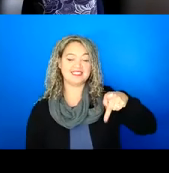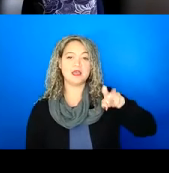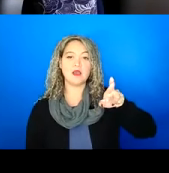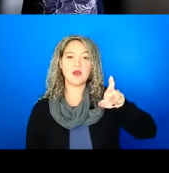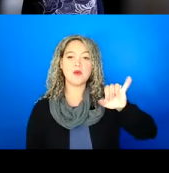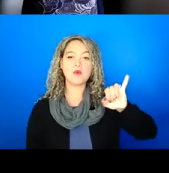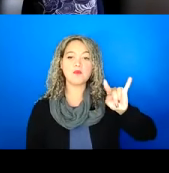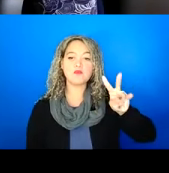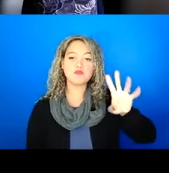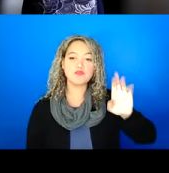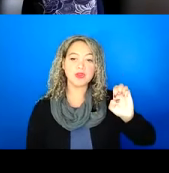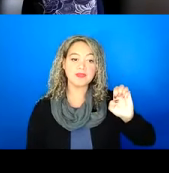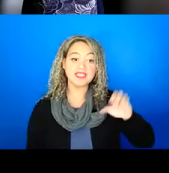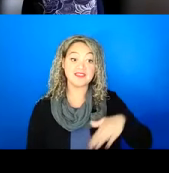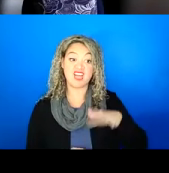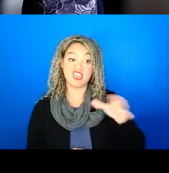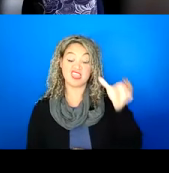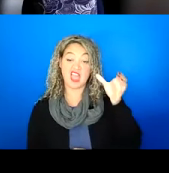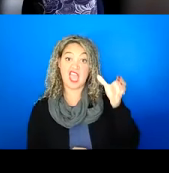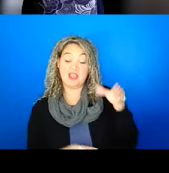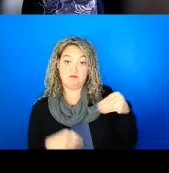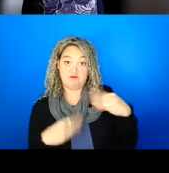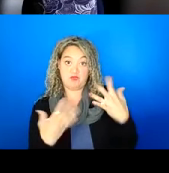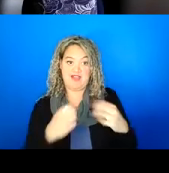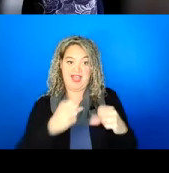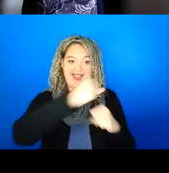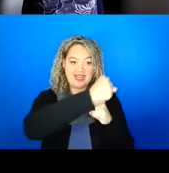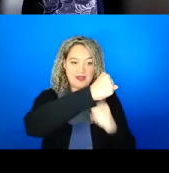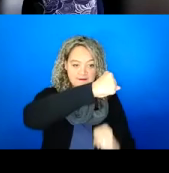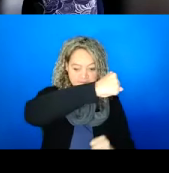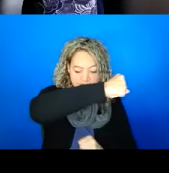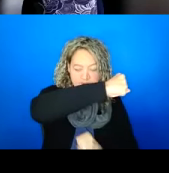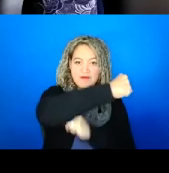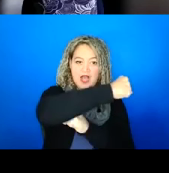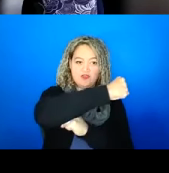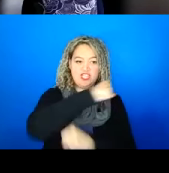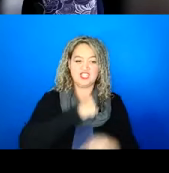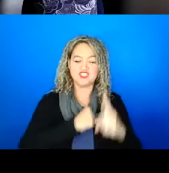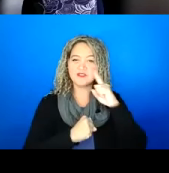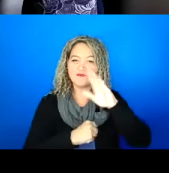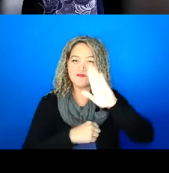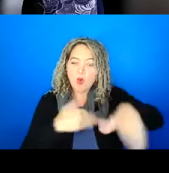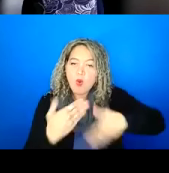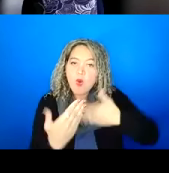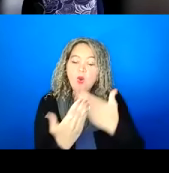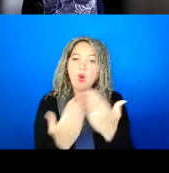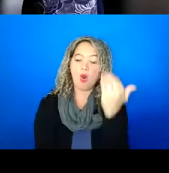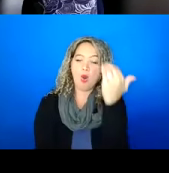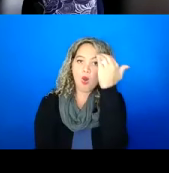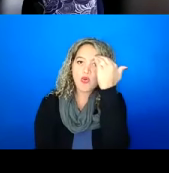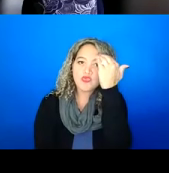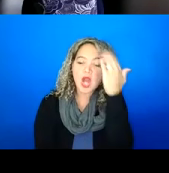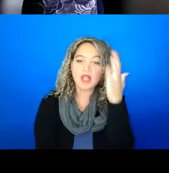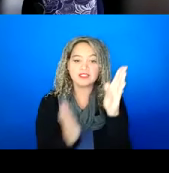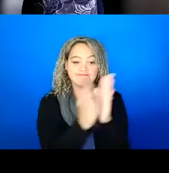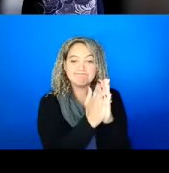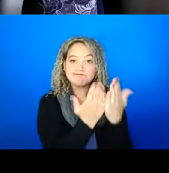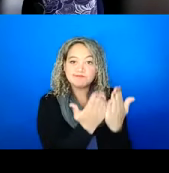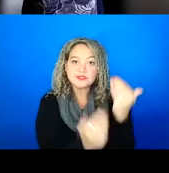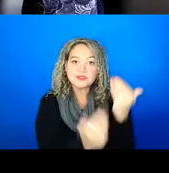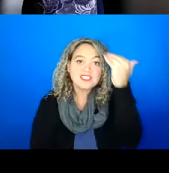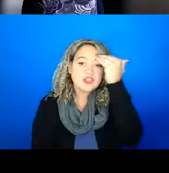the idea is that they provide this foundation or scaffolding for all this knowledge, this encyclopedic knowledge